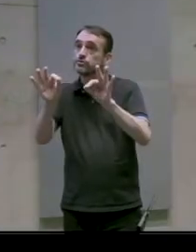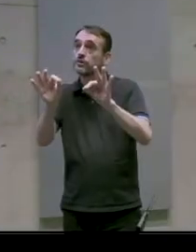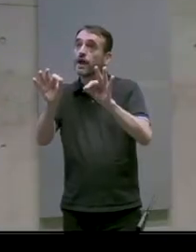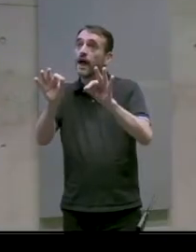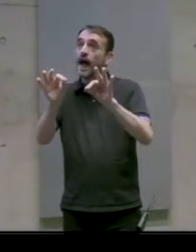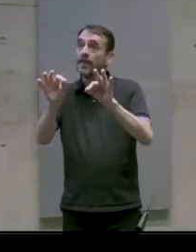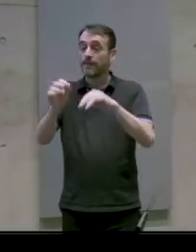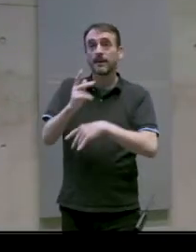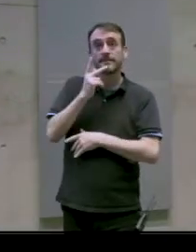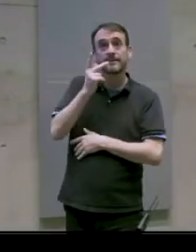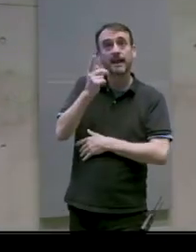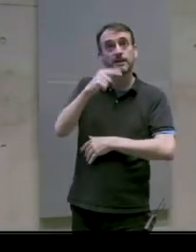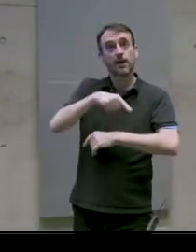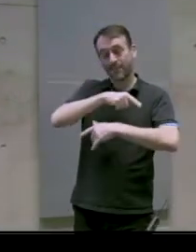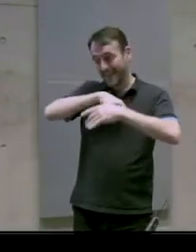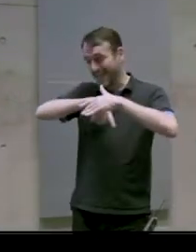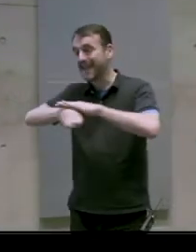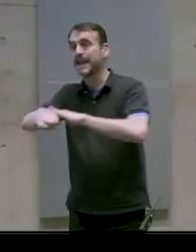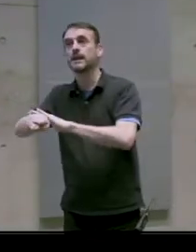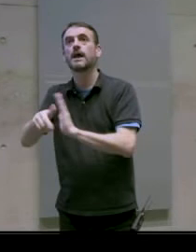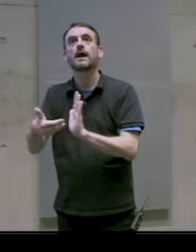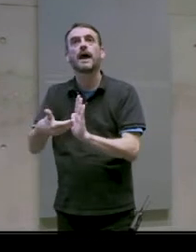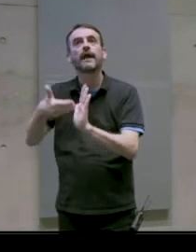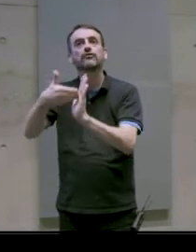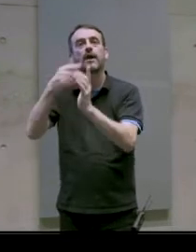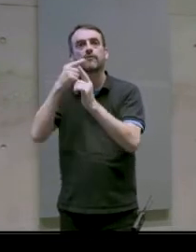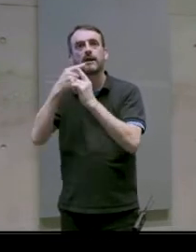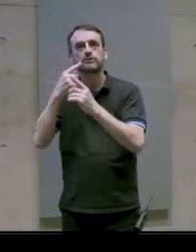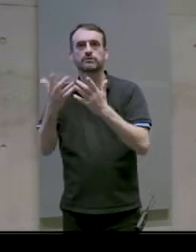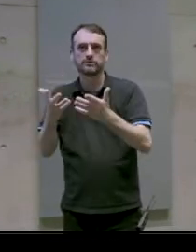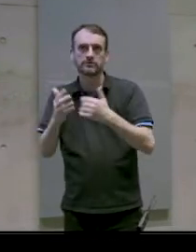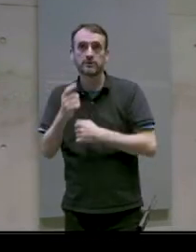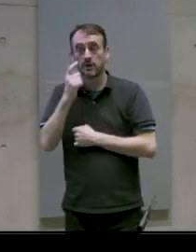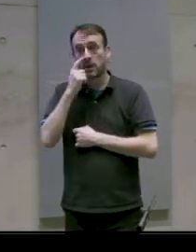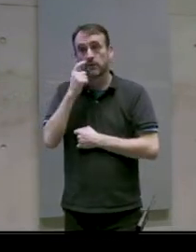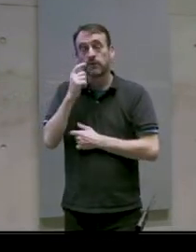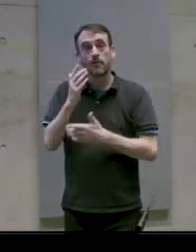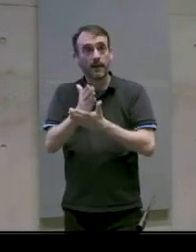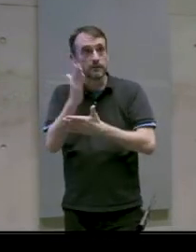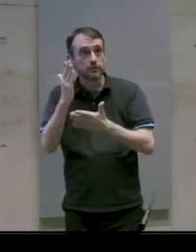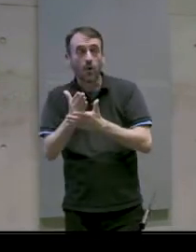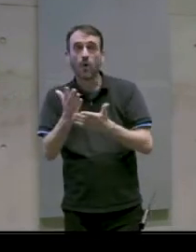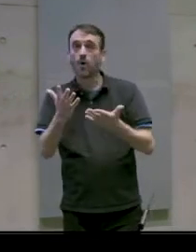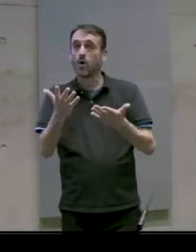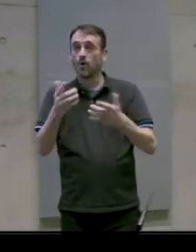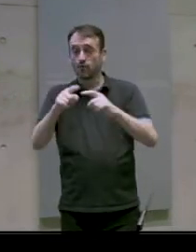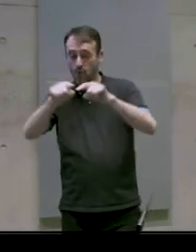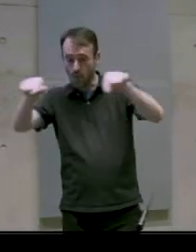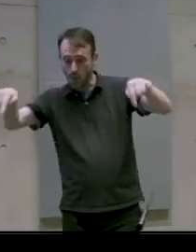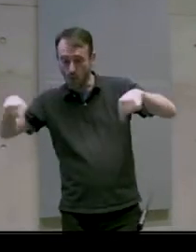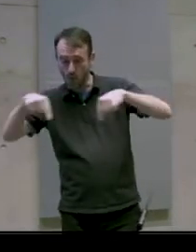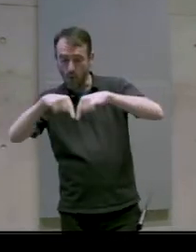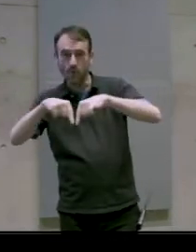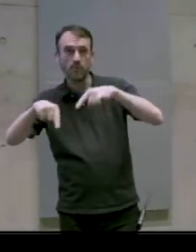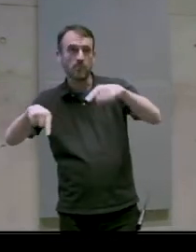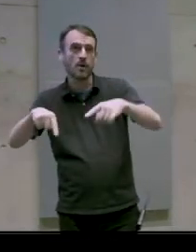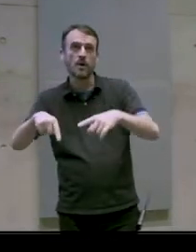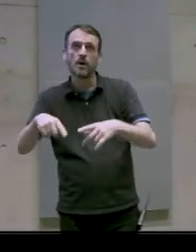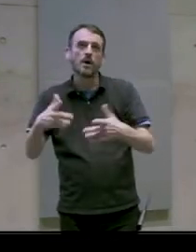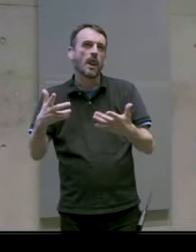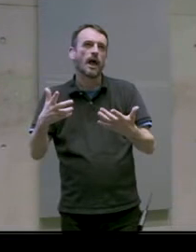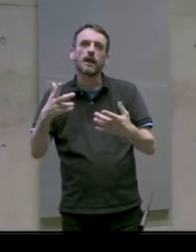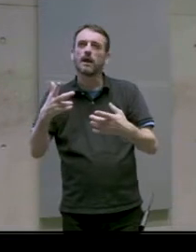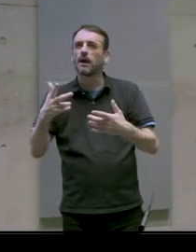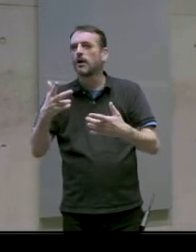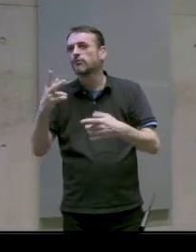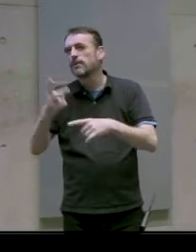Make sure that you're not describing a room if you're looking at a picture. Make sure you're not sort of saying, oh, it's a wet and windy night, stormy night